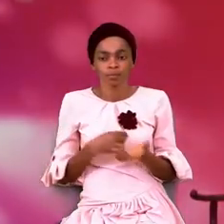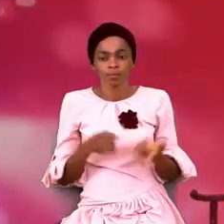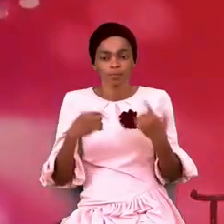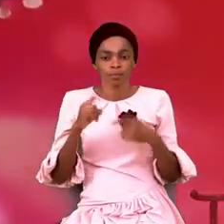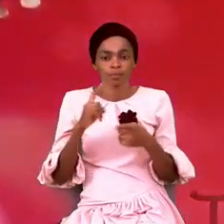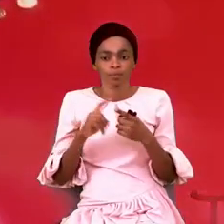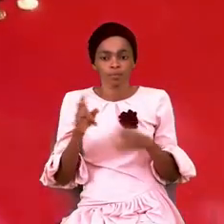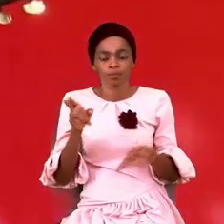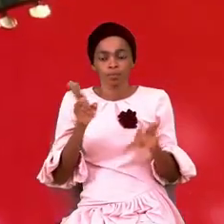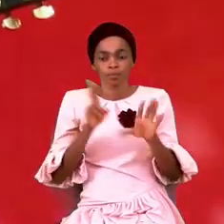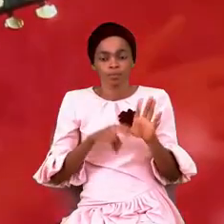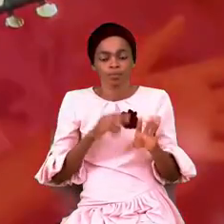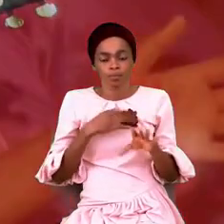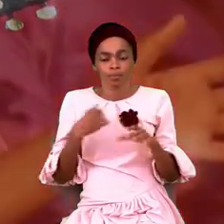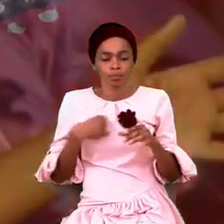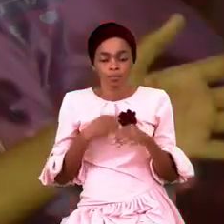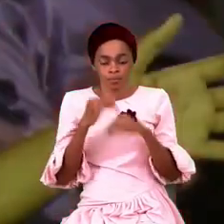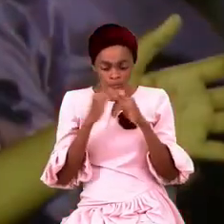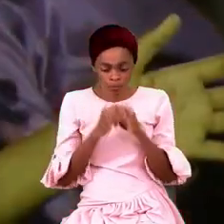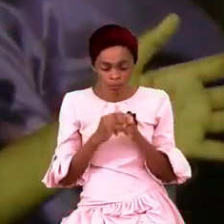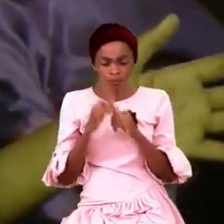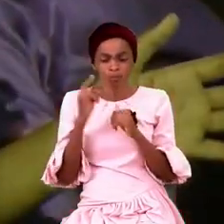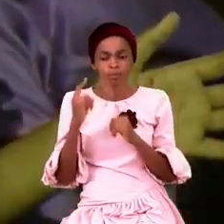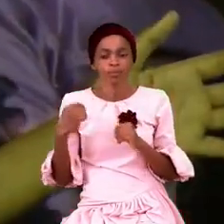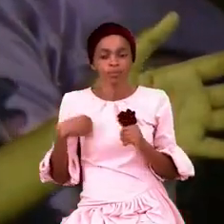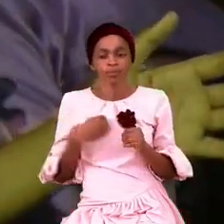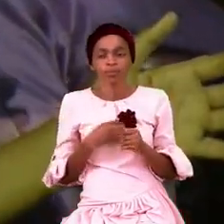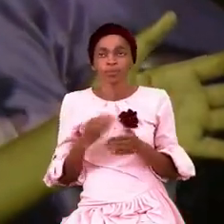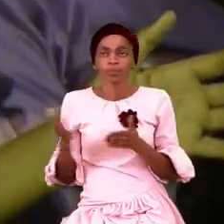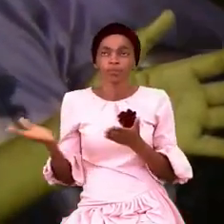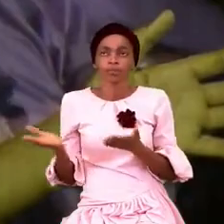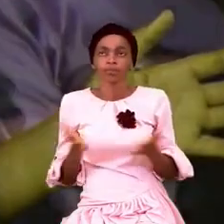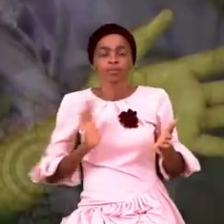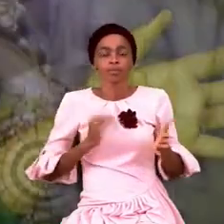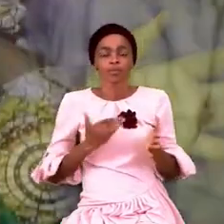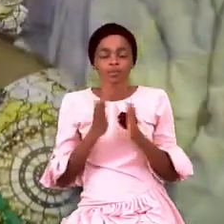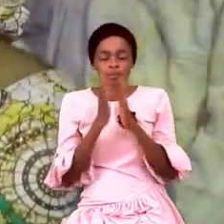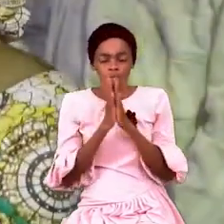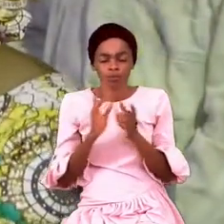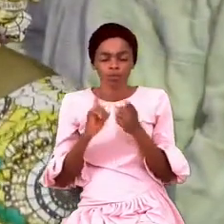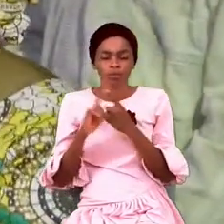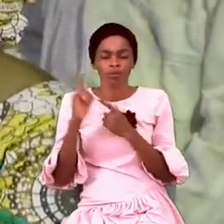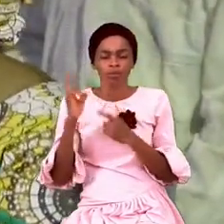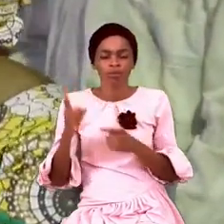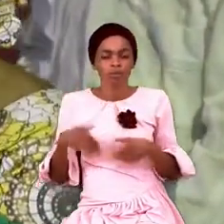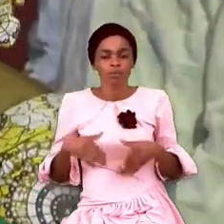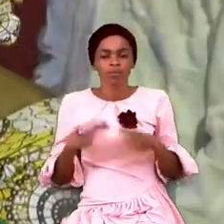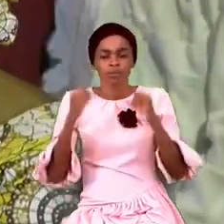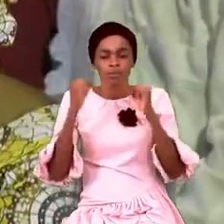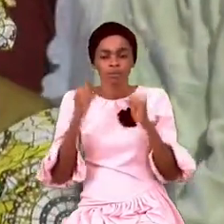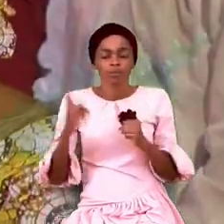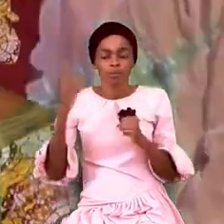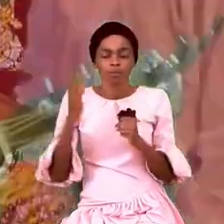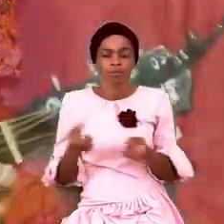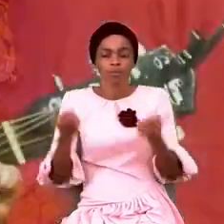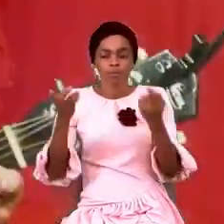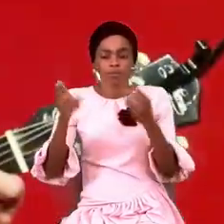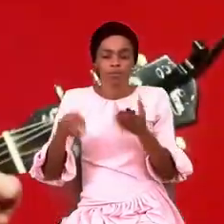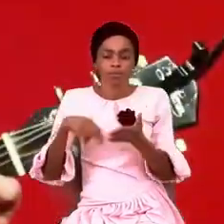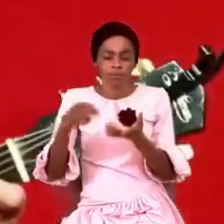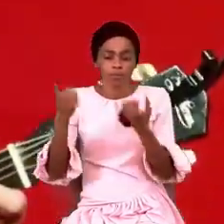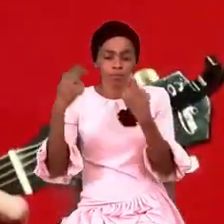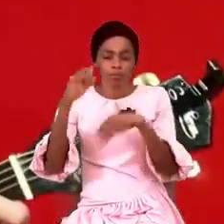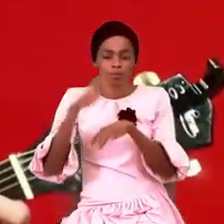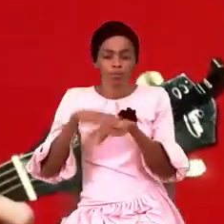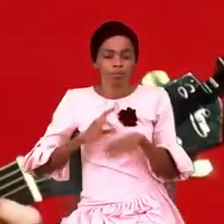God fall upon us tonight as we worship you and hear your word, Father. We trust you that your mighty hand is here